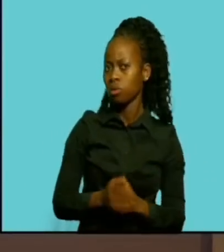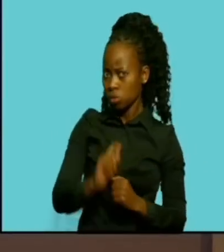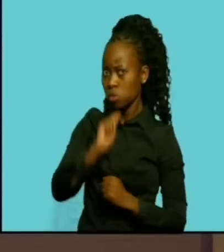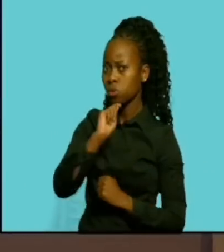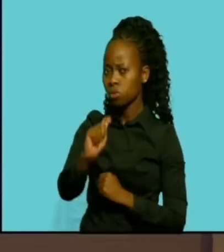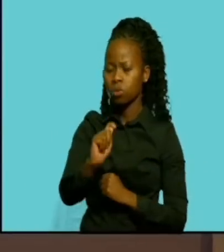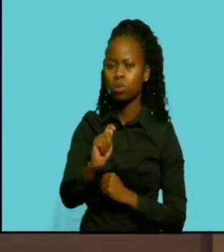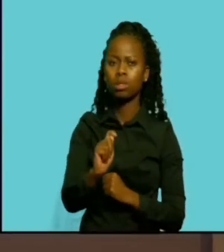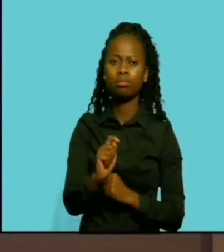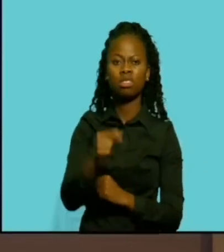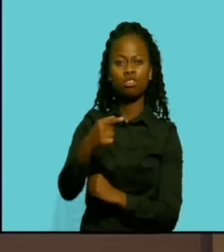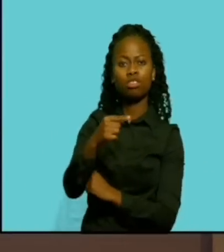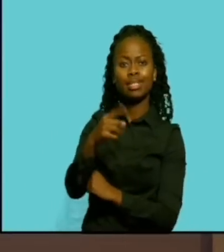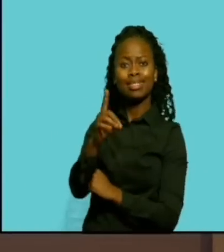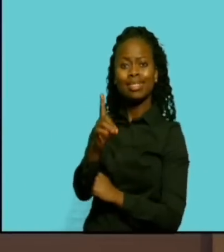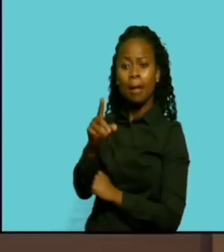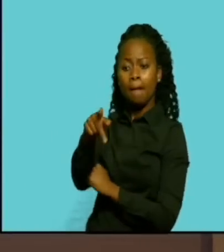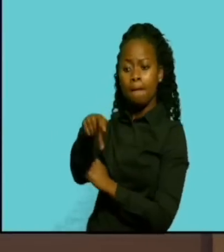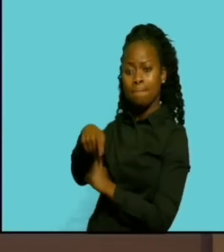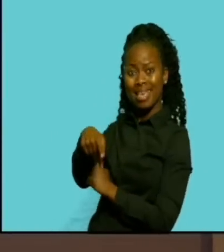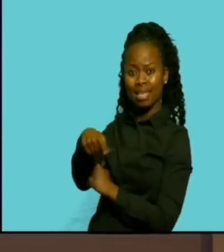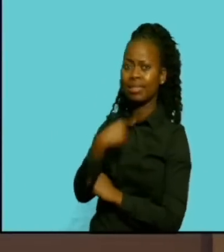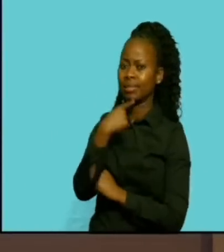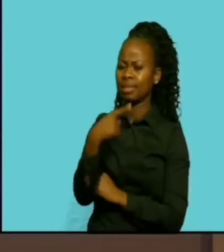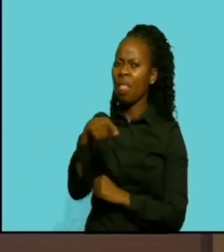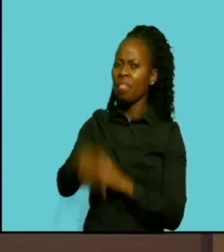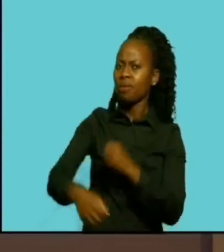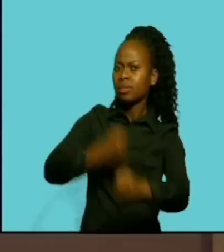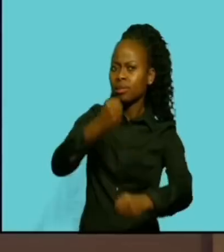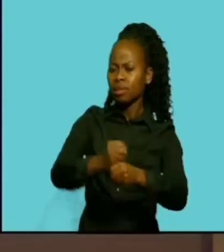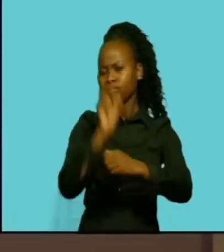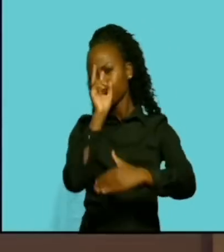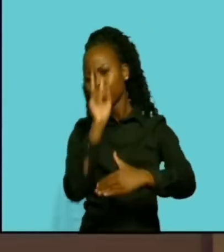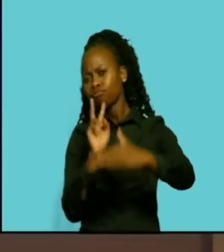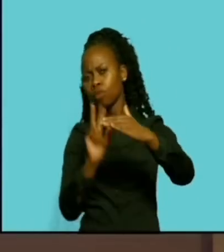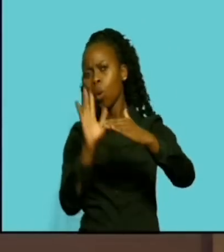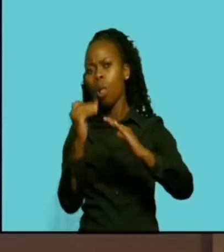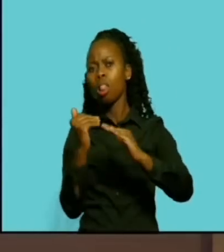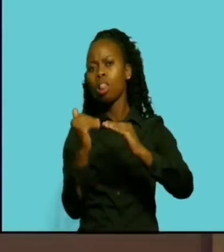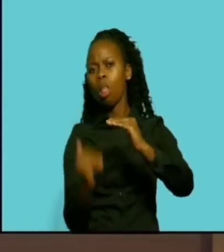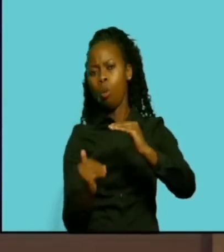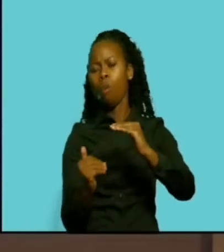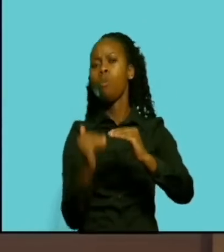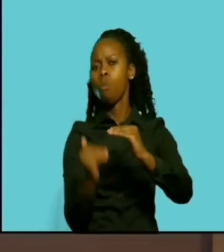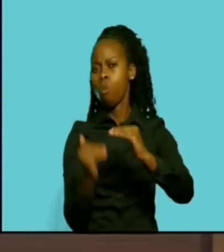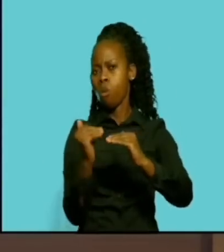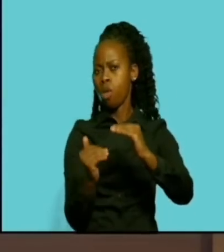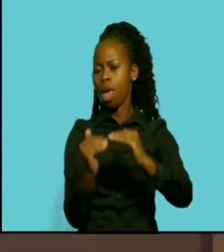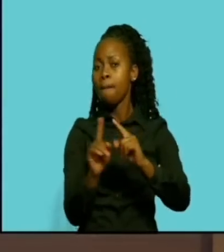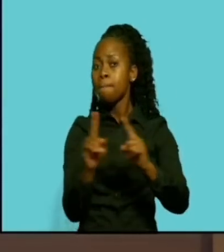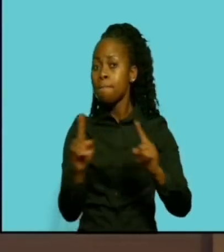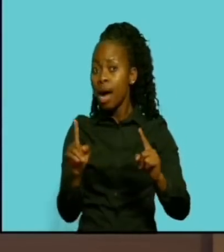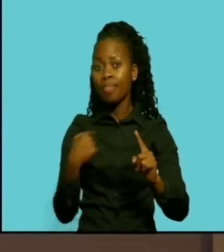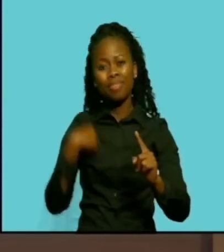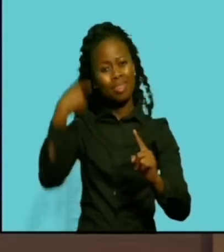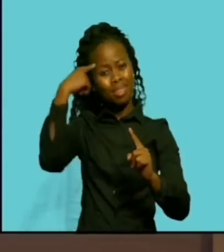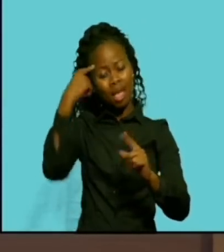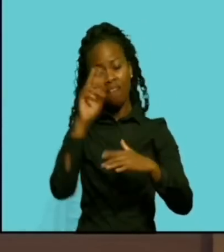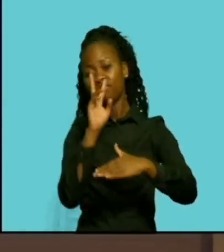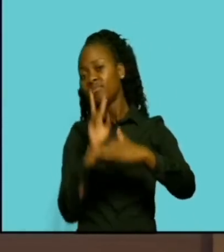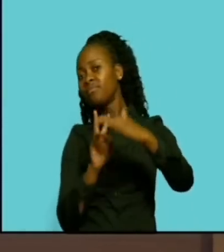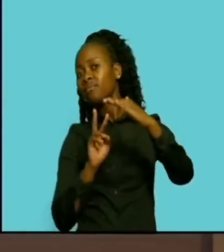GDP growth revised somewhat lower for this year, the output gap is unchanged over the forecast